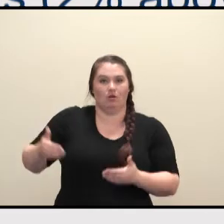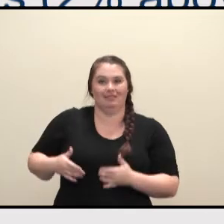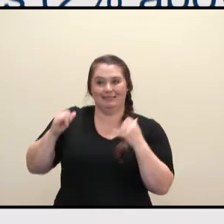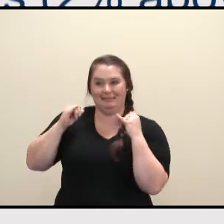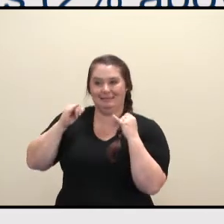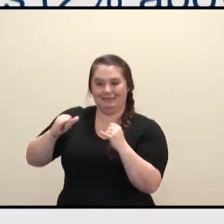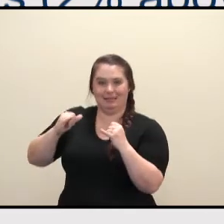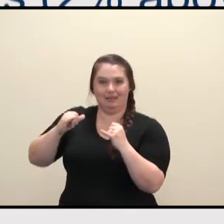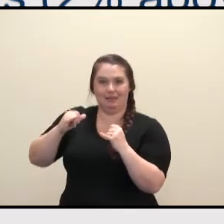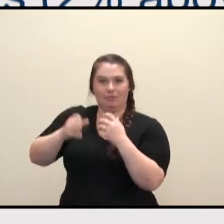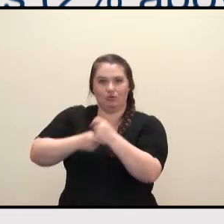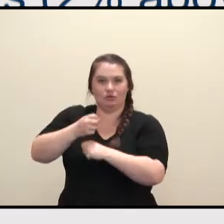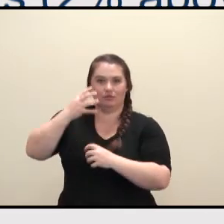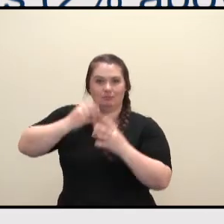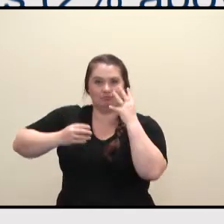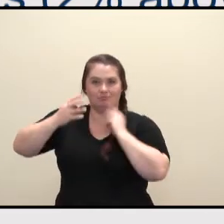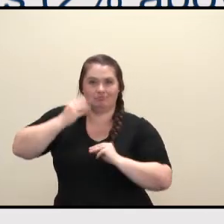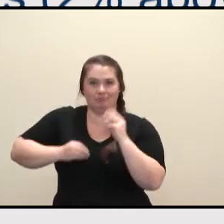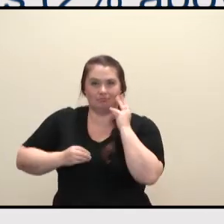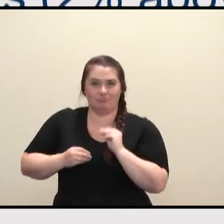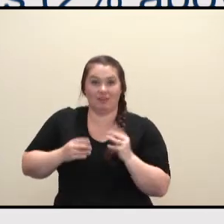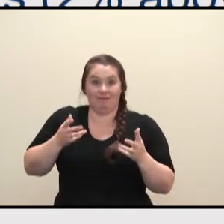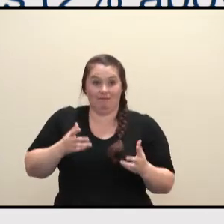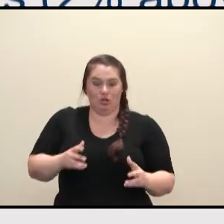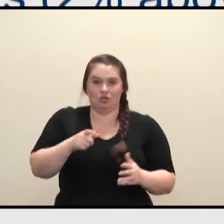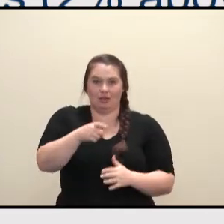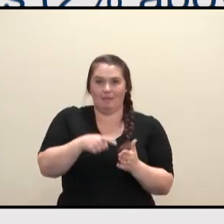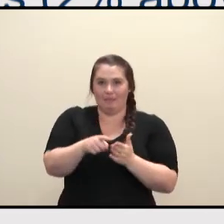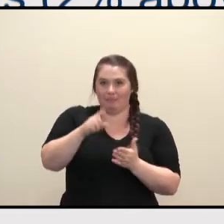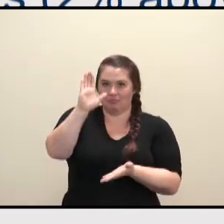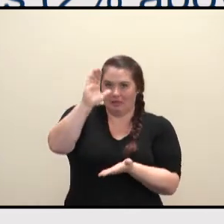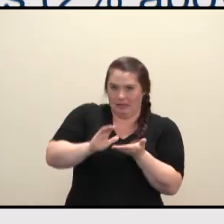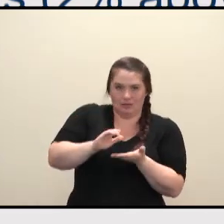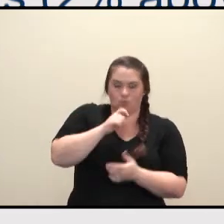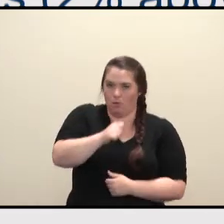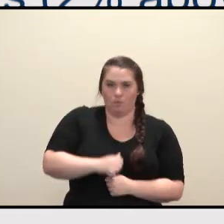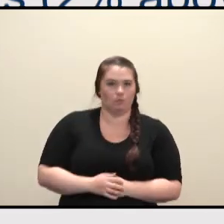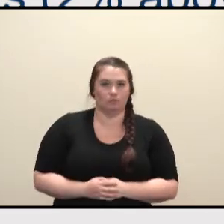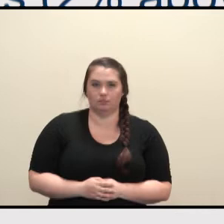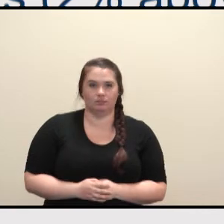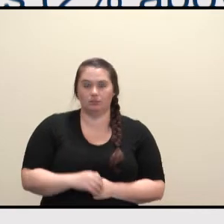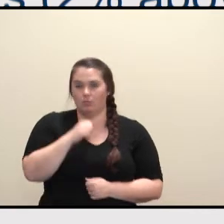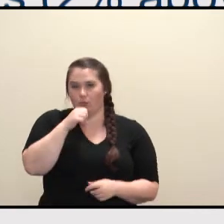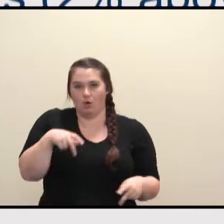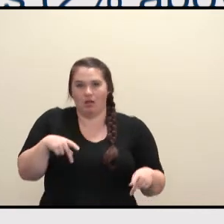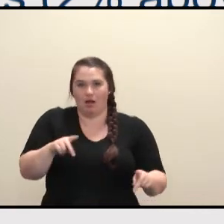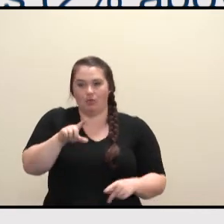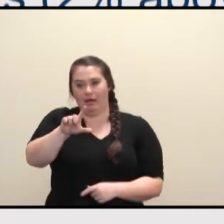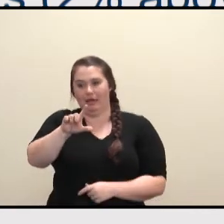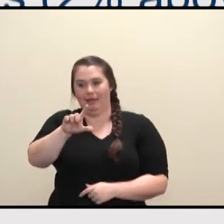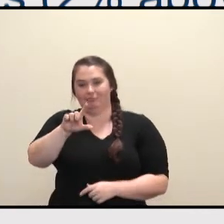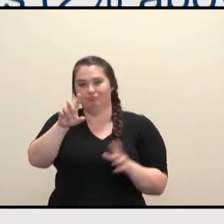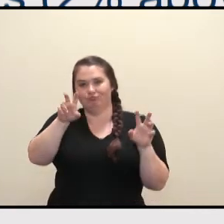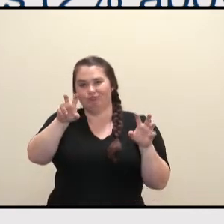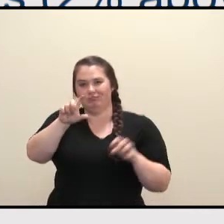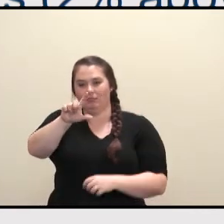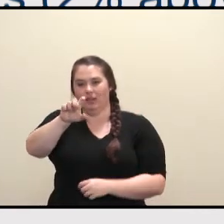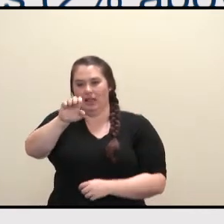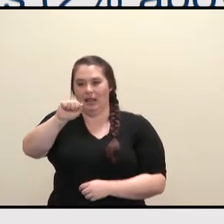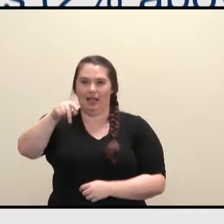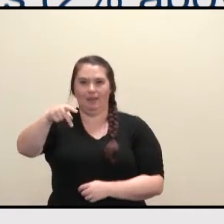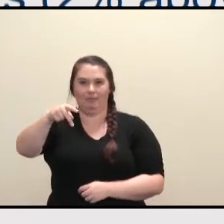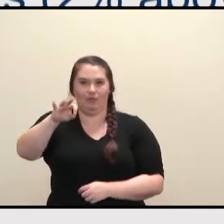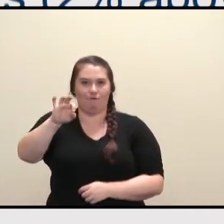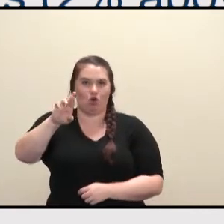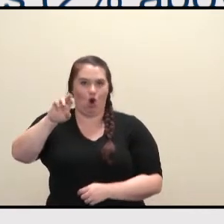years of experience, our veteran employees would not be making less, basically. So it doesn't allow the leapfrog. Other things that we